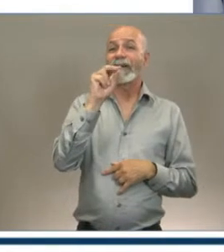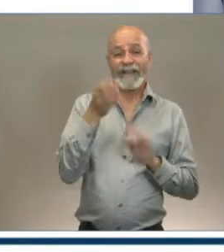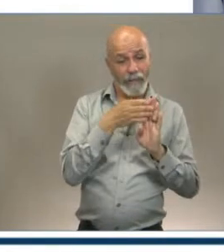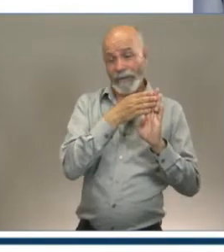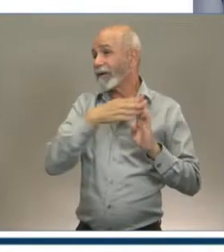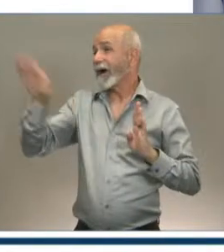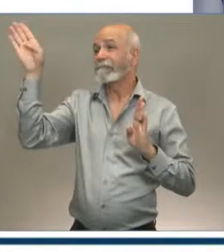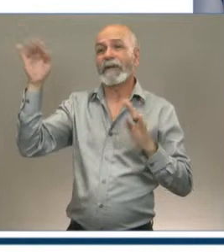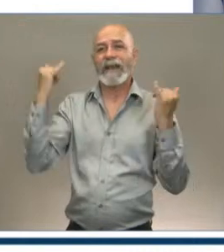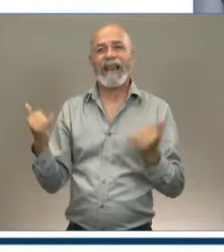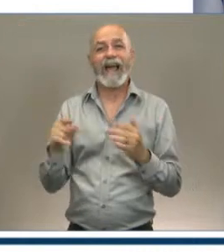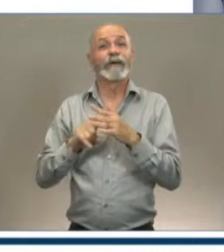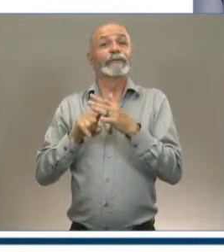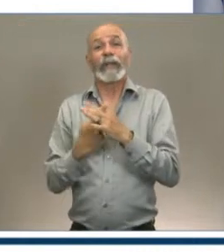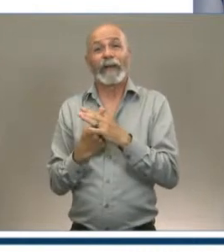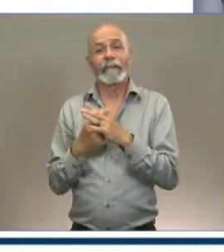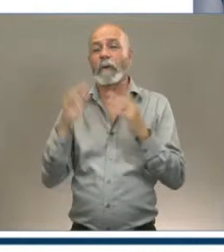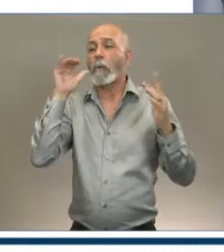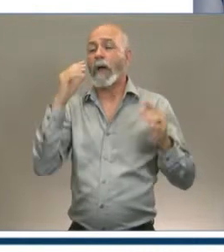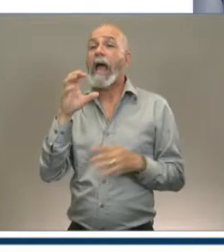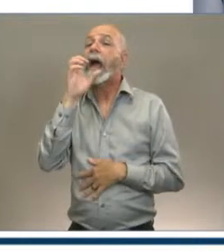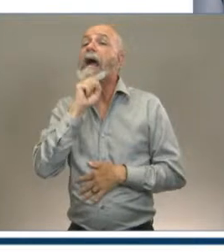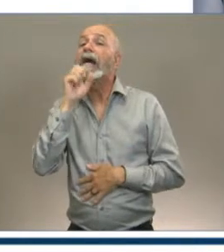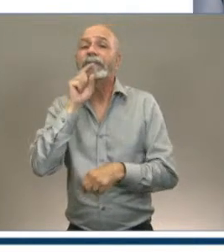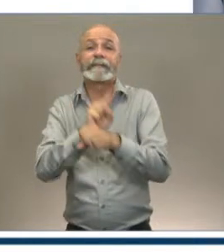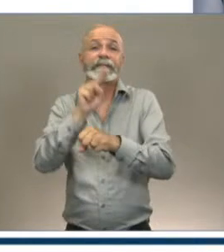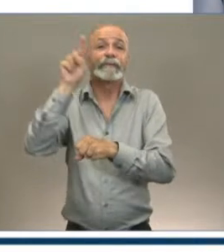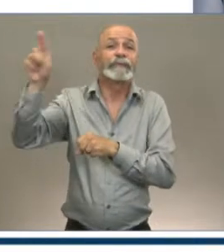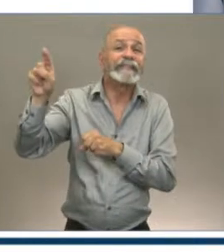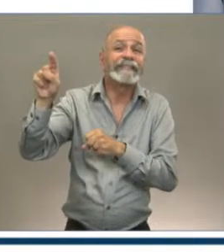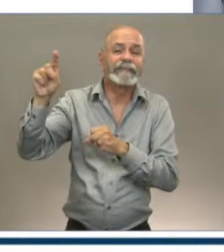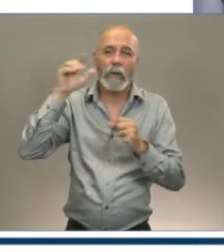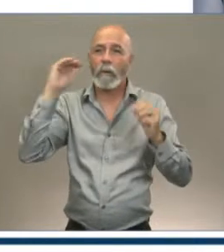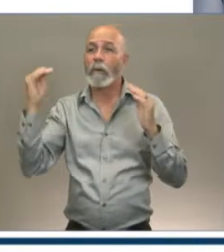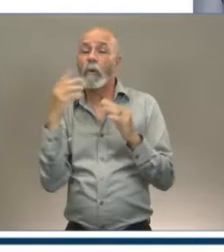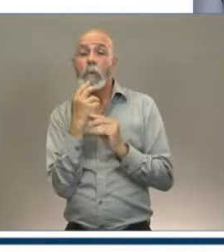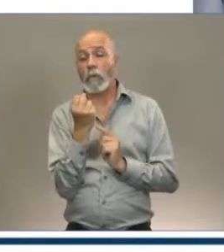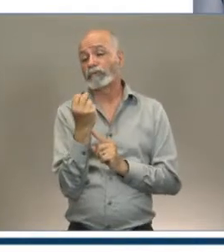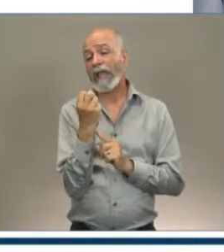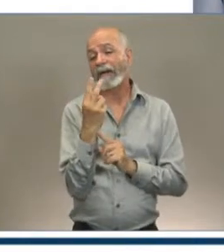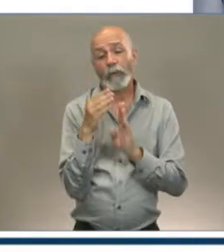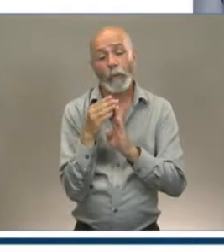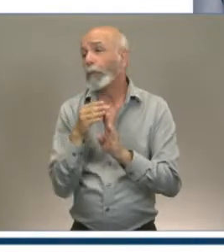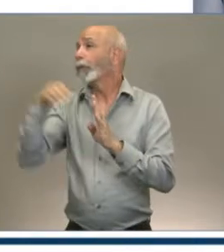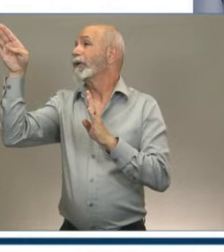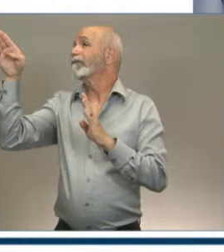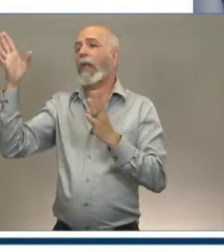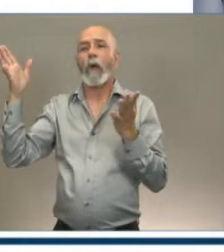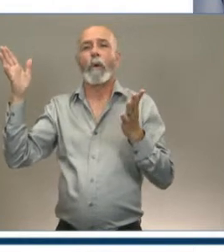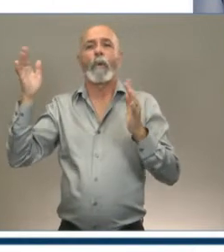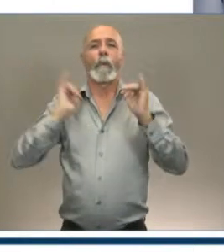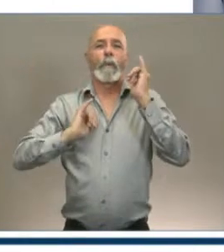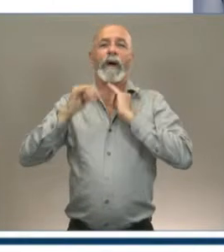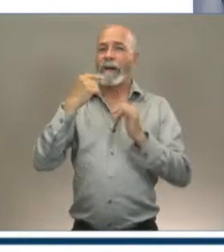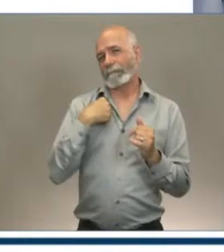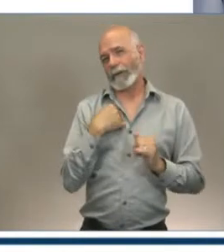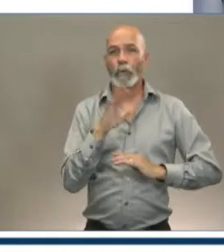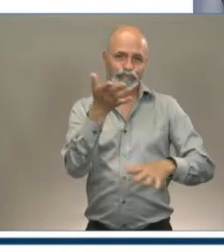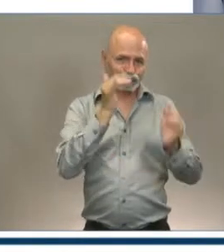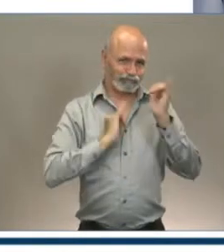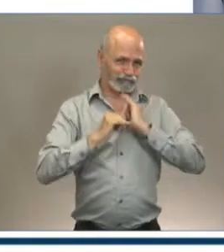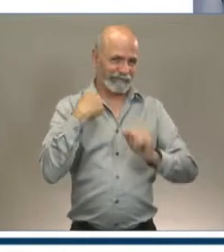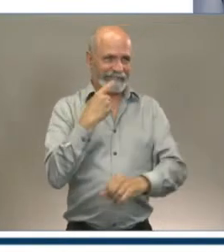finally next week to all the ages that are approved for the vaccine. And I'll be getting my vaccine next week, so I'm looking forward to that.